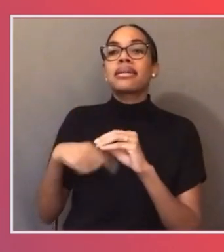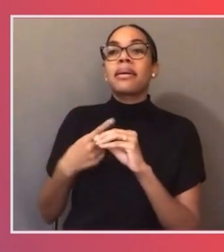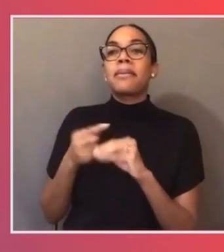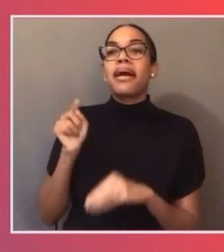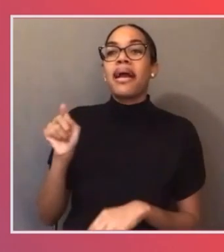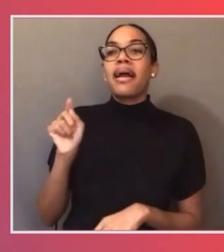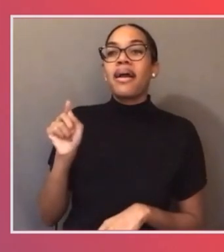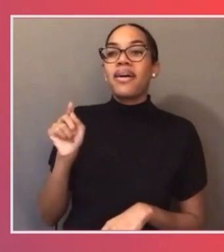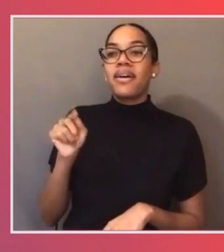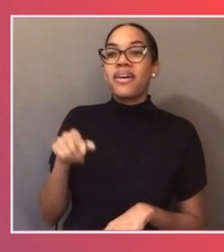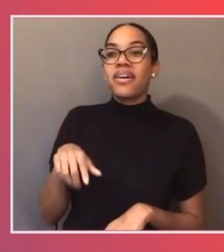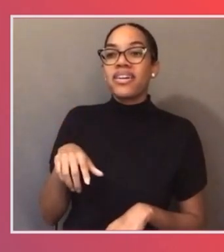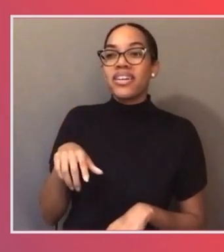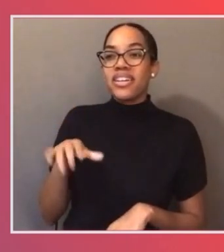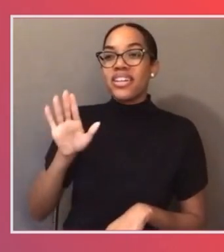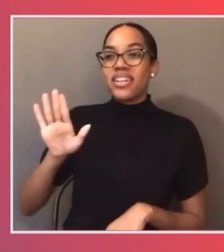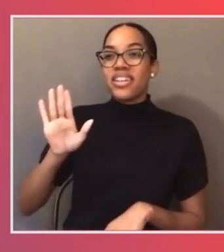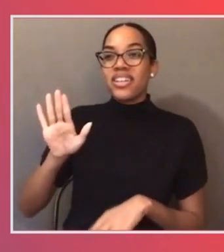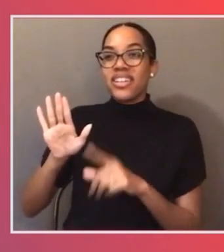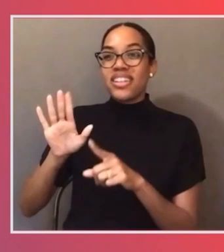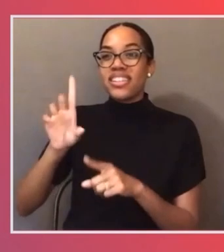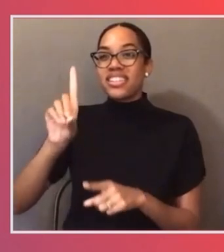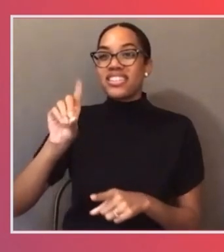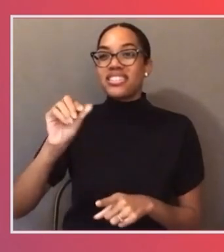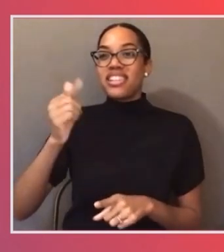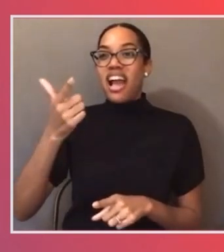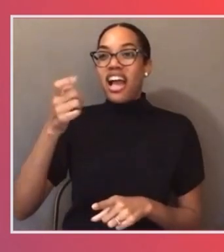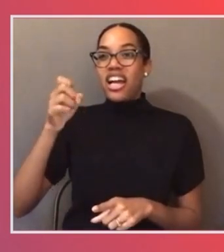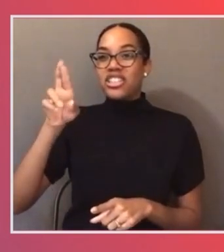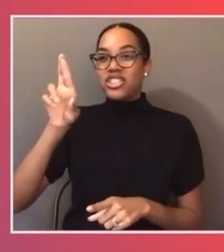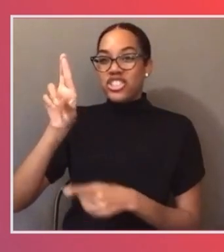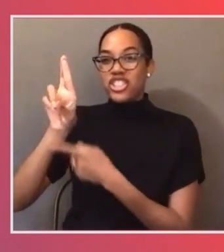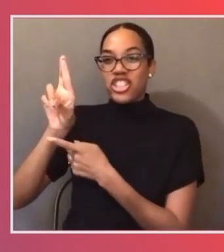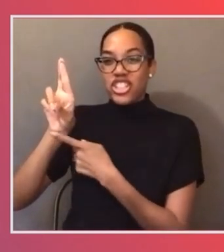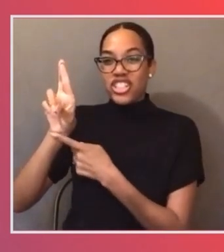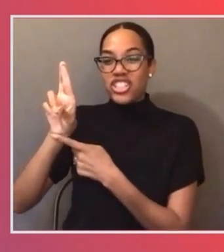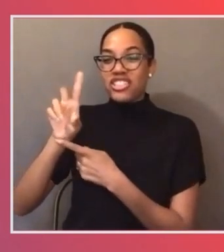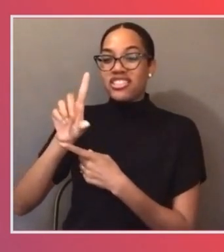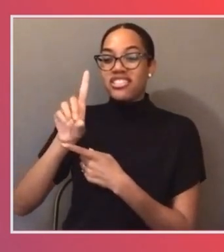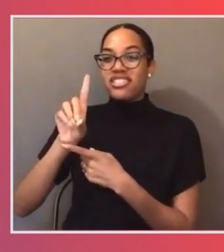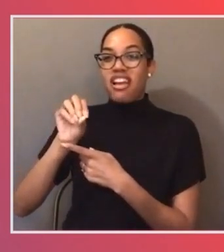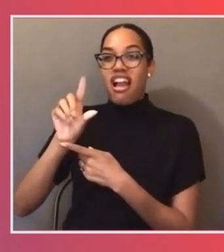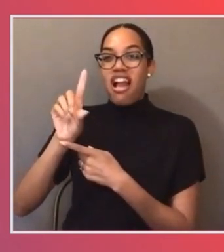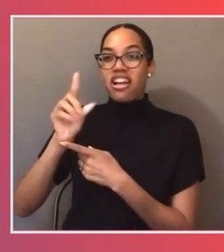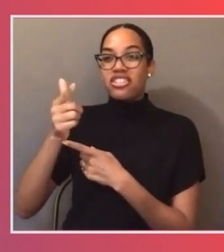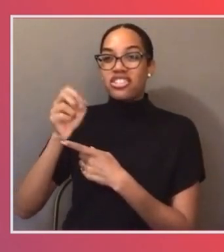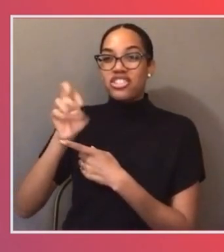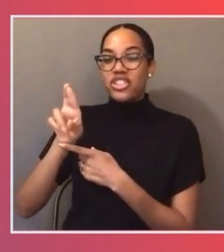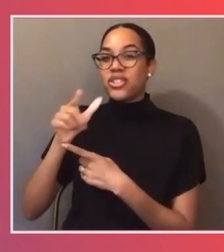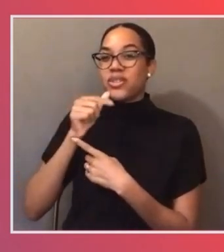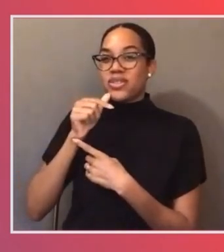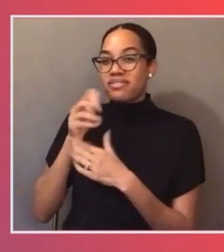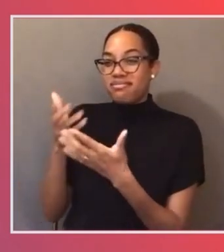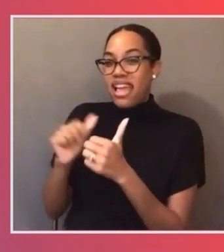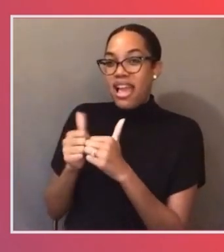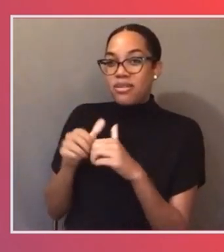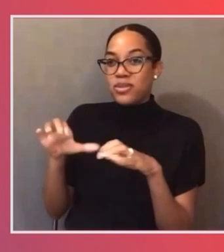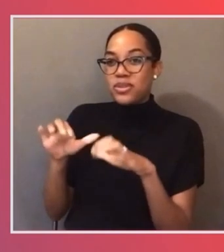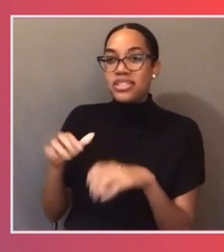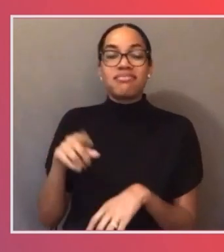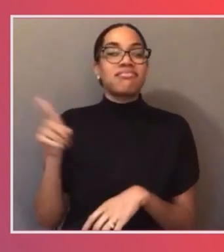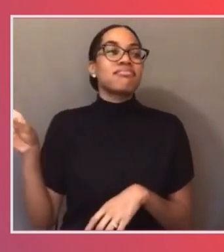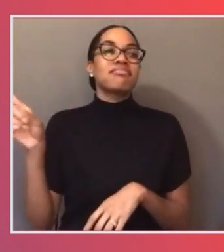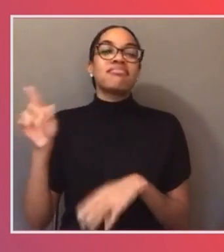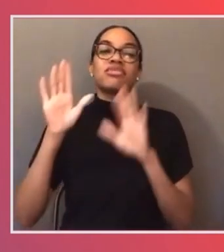over at the just outside the room. Yeah, he's great. He's great. Him and I have been, he might be getting a little sick of me. You